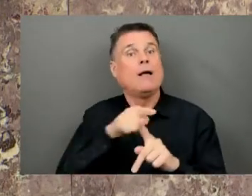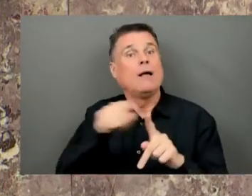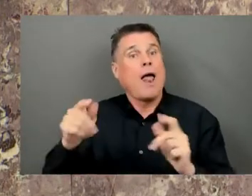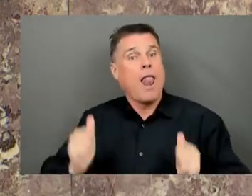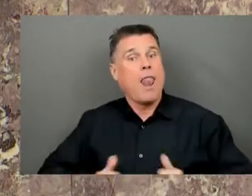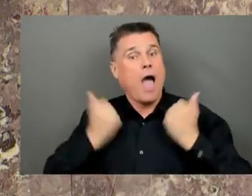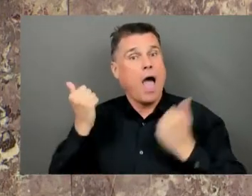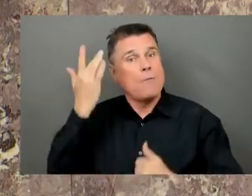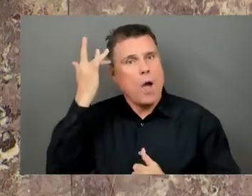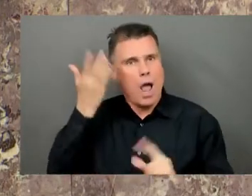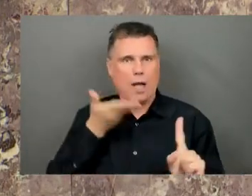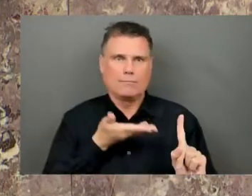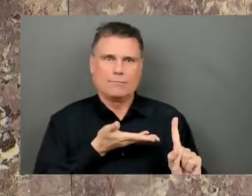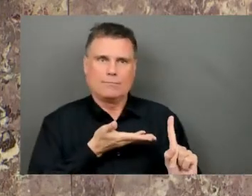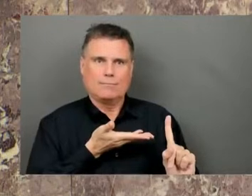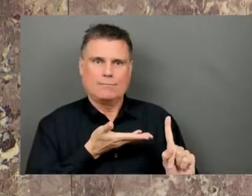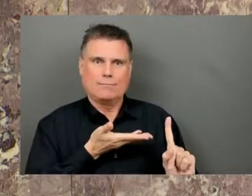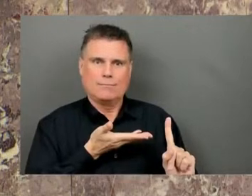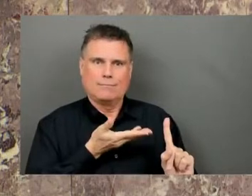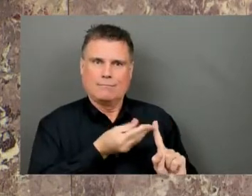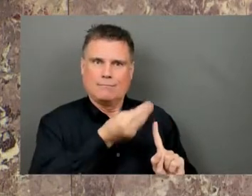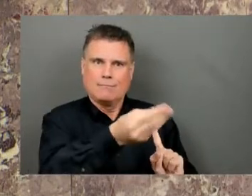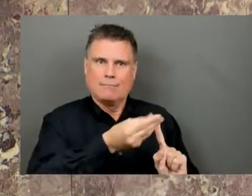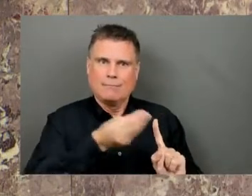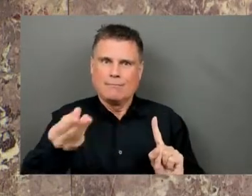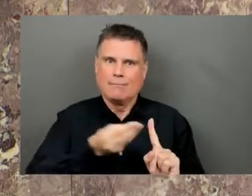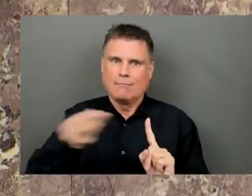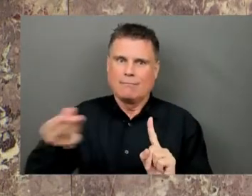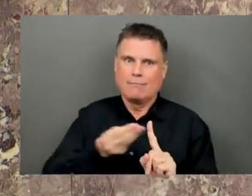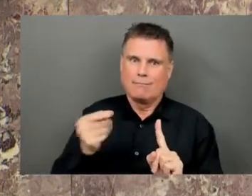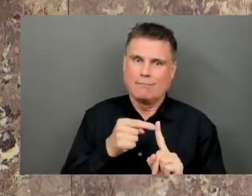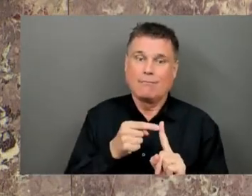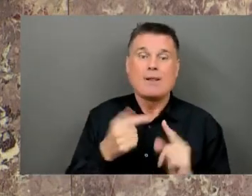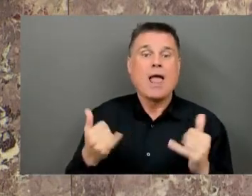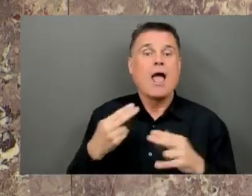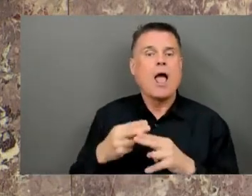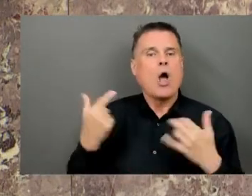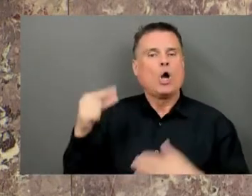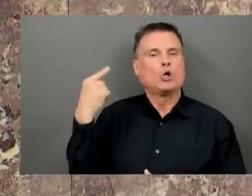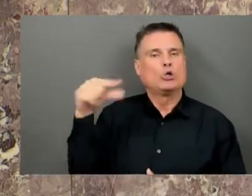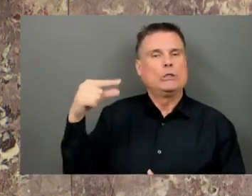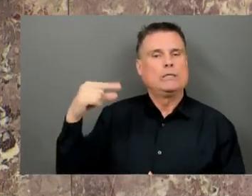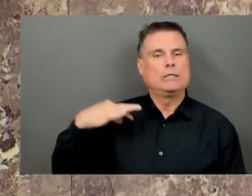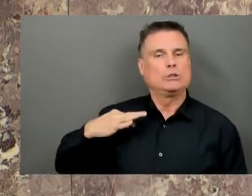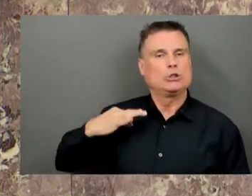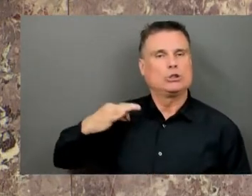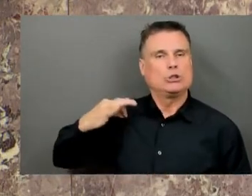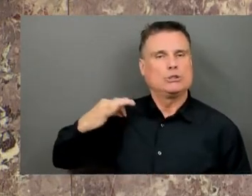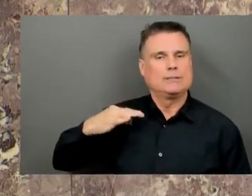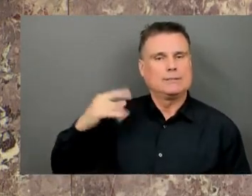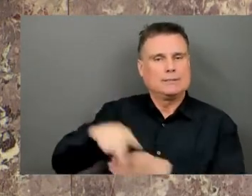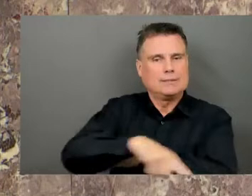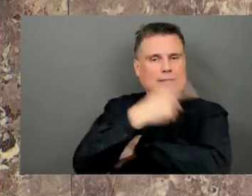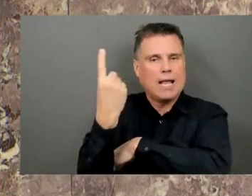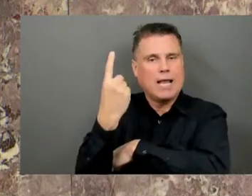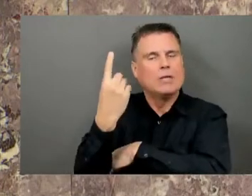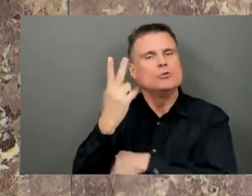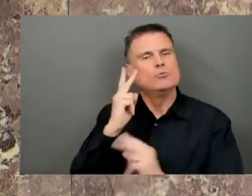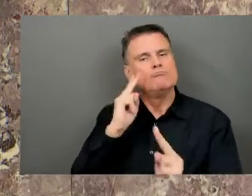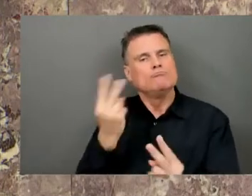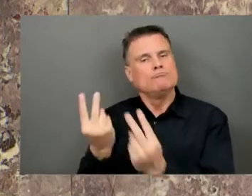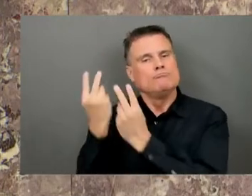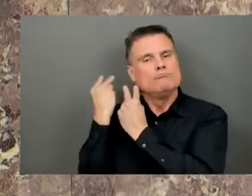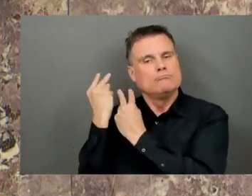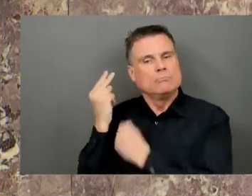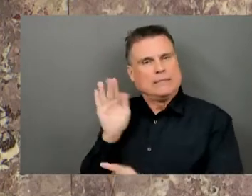of Logan and in honor of the crash victims of their families, April 7th has been designated as Green Shirt Day. It's a day for Canadians